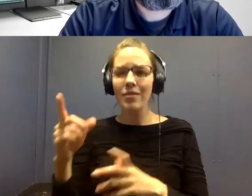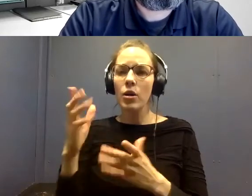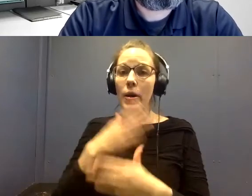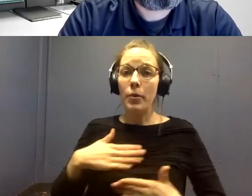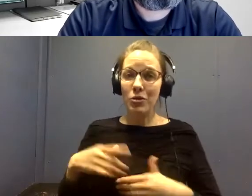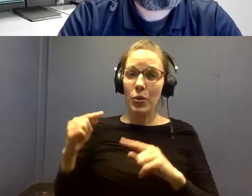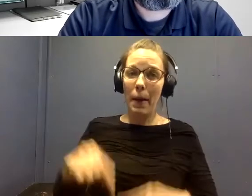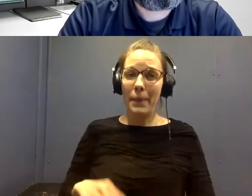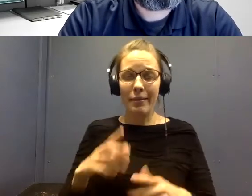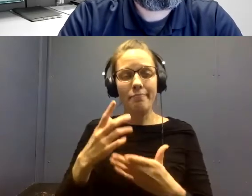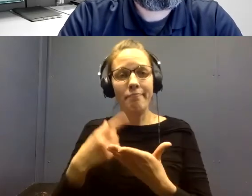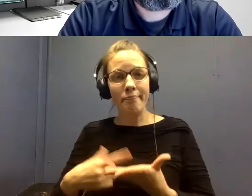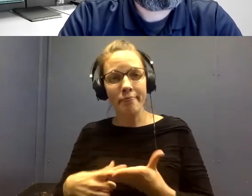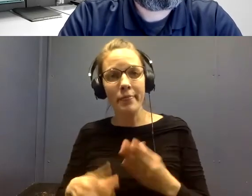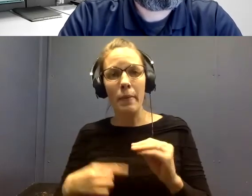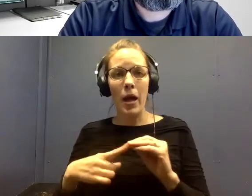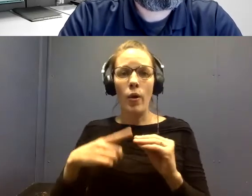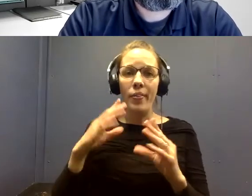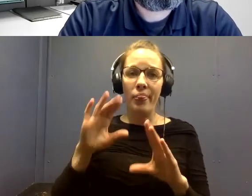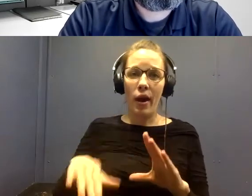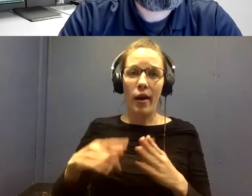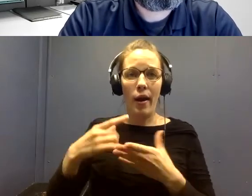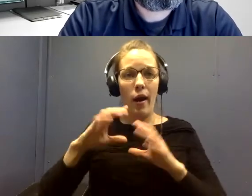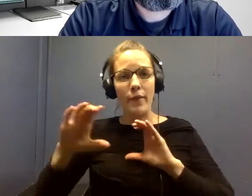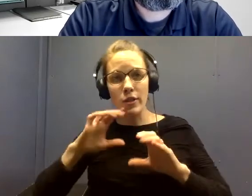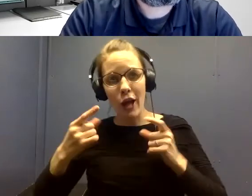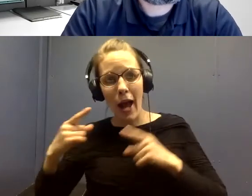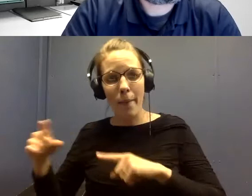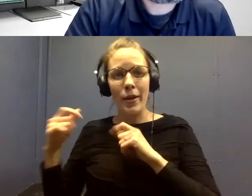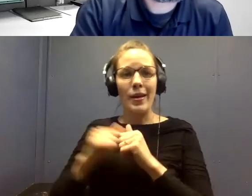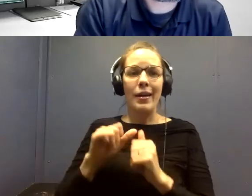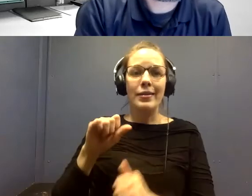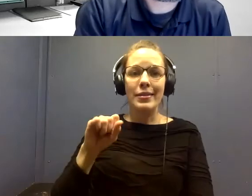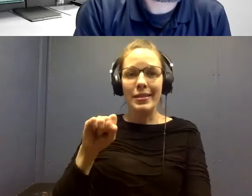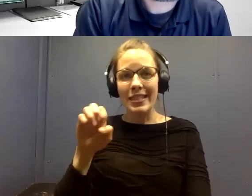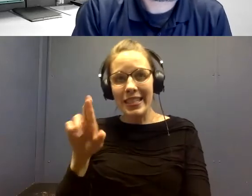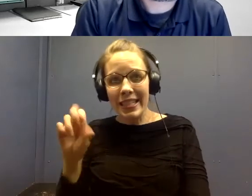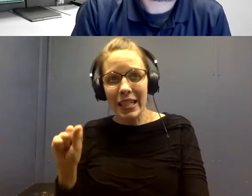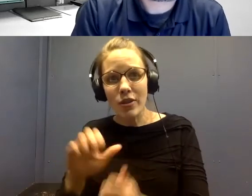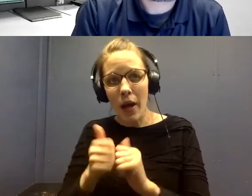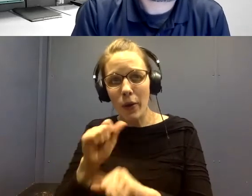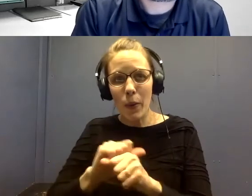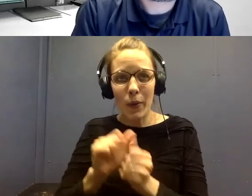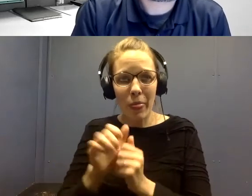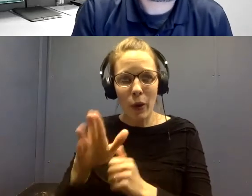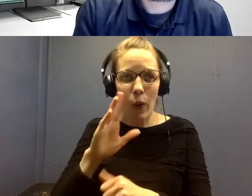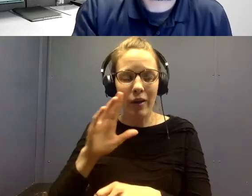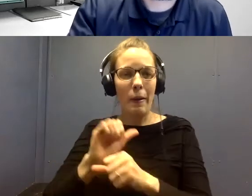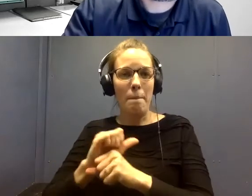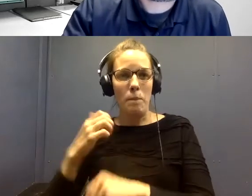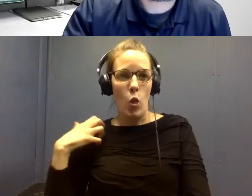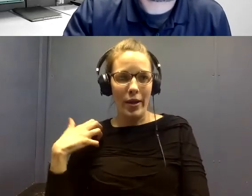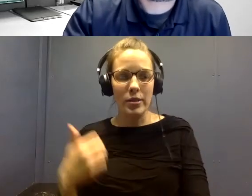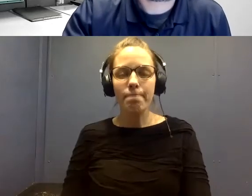about how those conversations took place at Sears and how you worked with your employees. Sure.